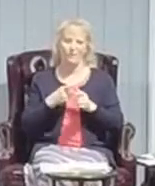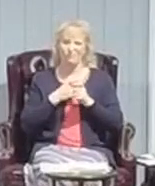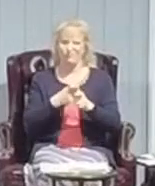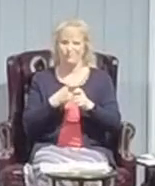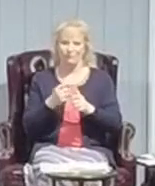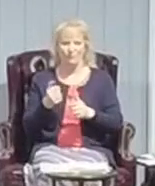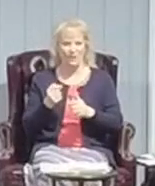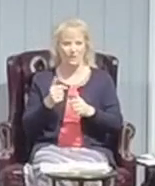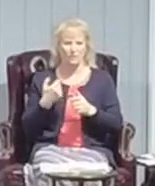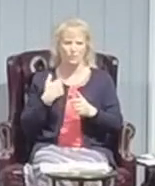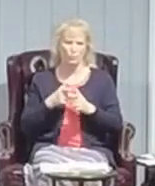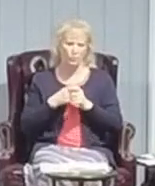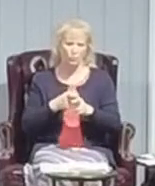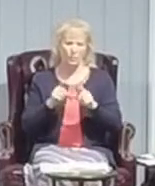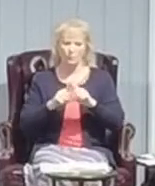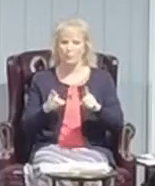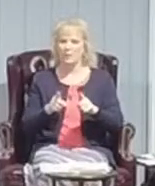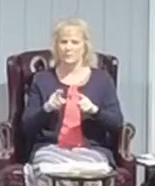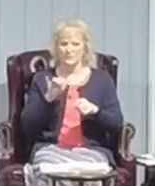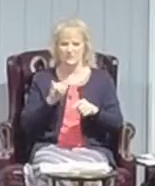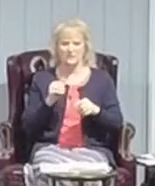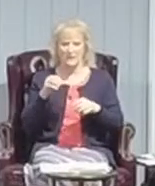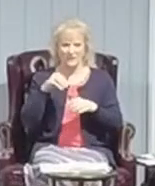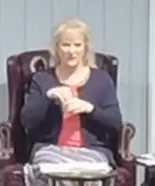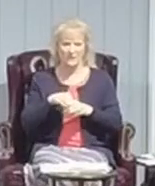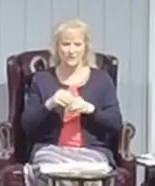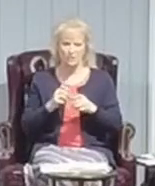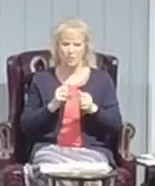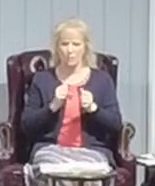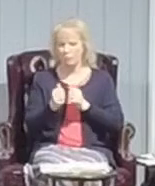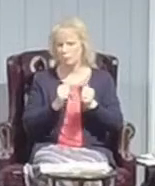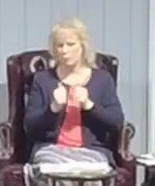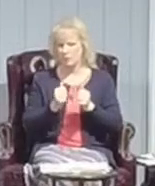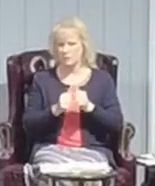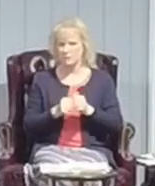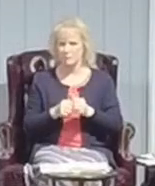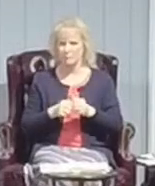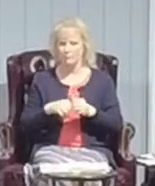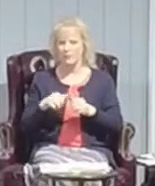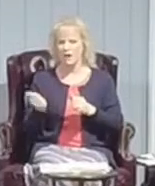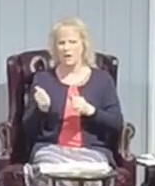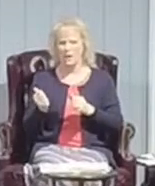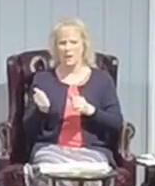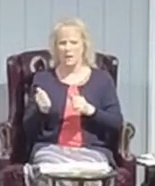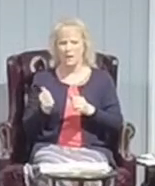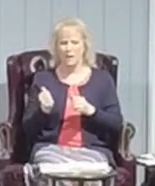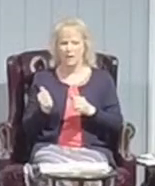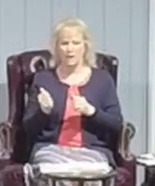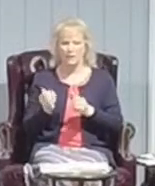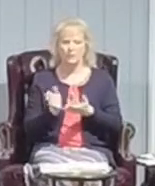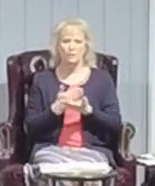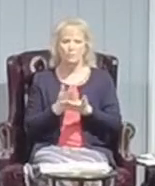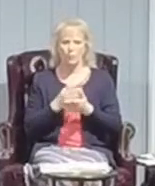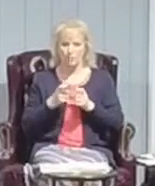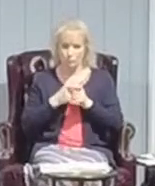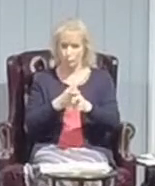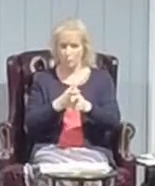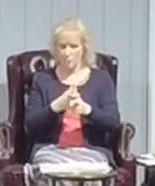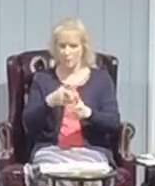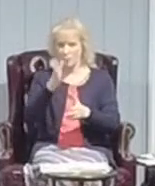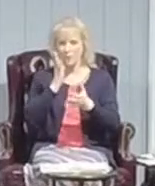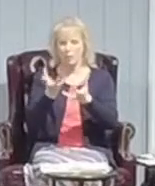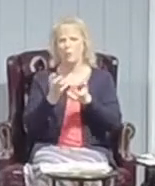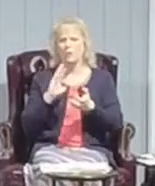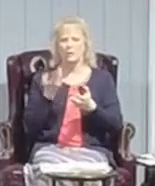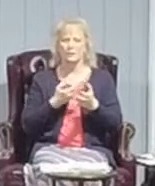in the race. And, you know, there's another aspect of running that God wants us to see, and it